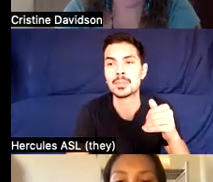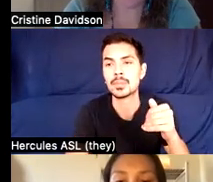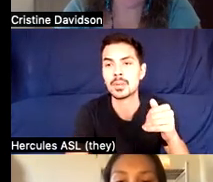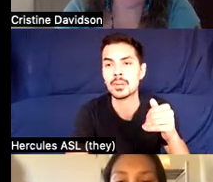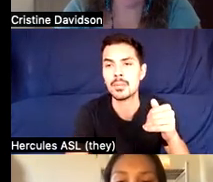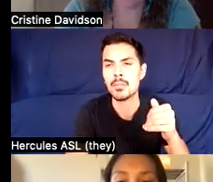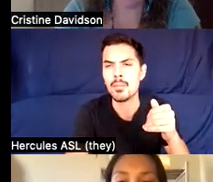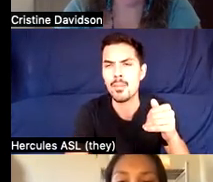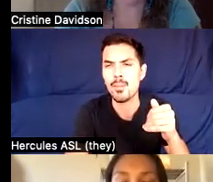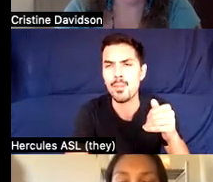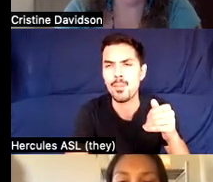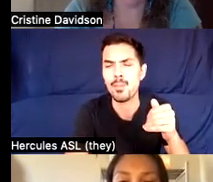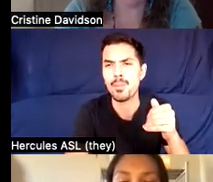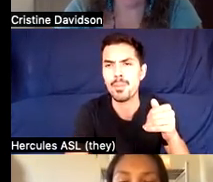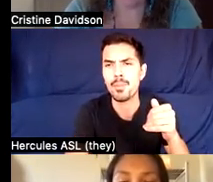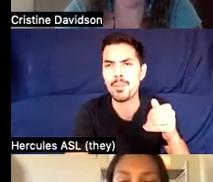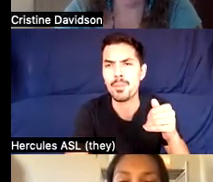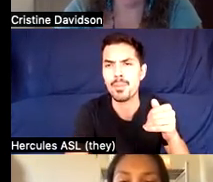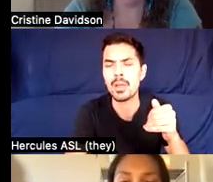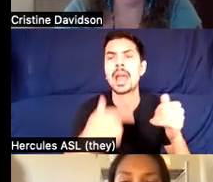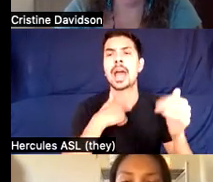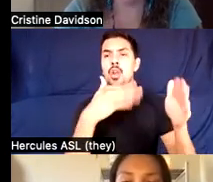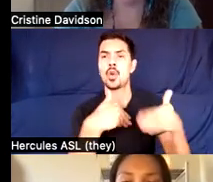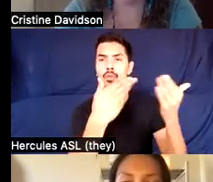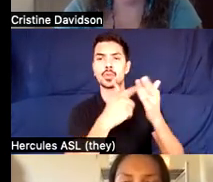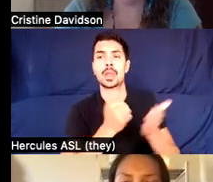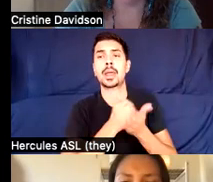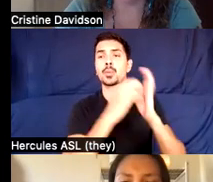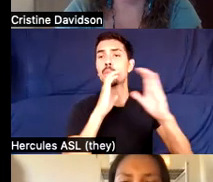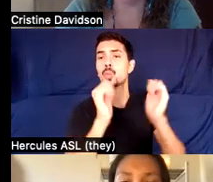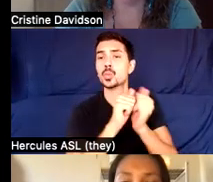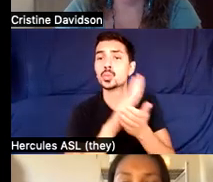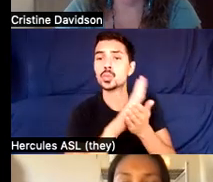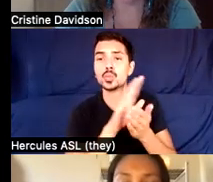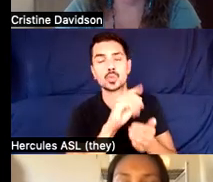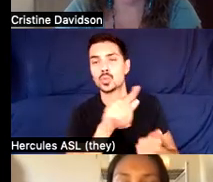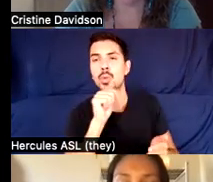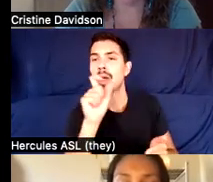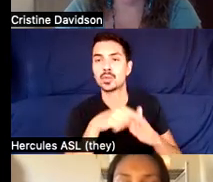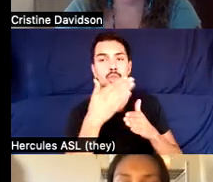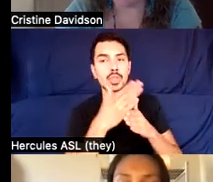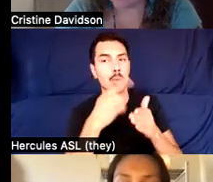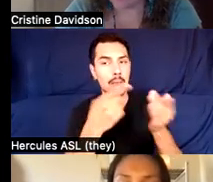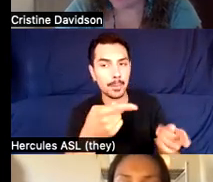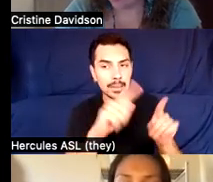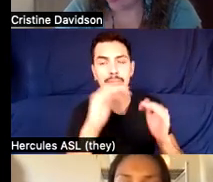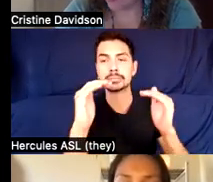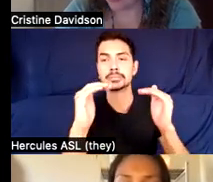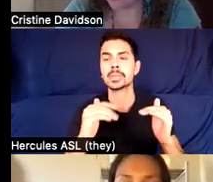Yeah, Ashley's saying, well, what worries you about going, right? So those exploratory questions, like